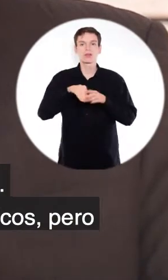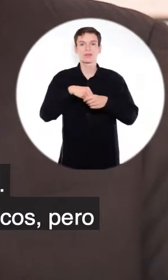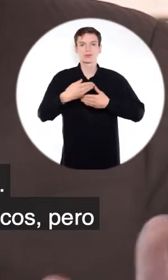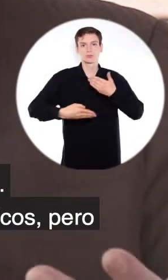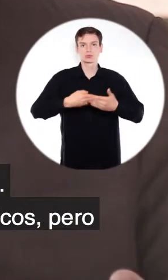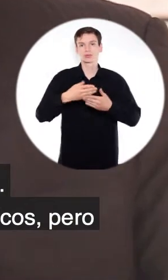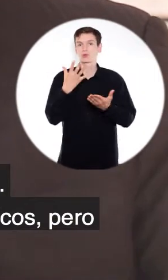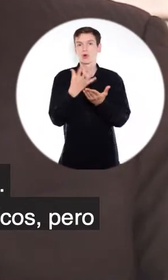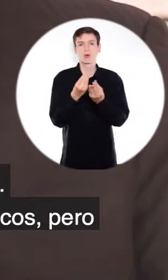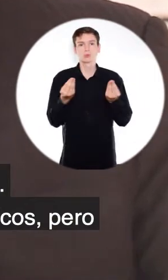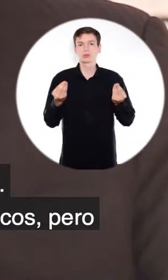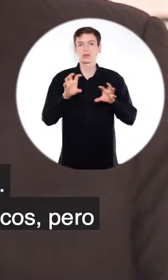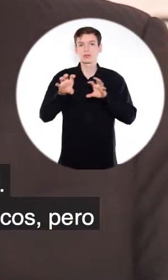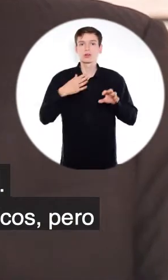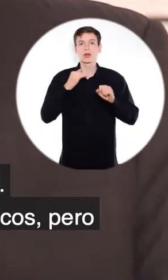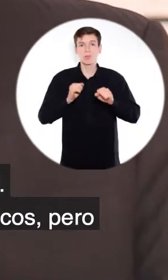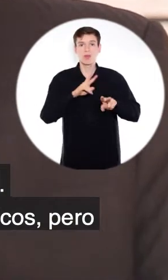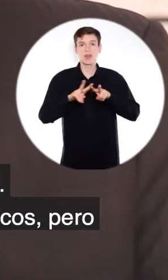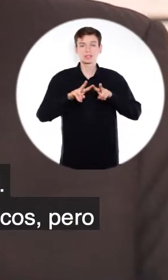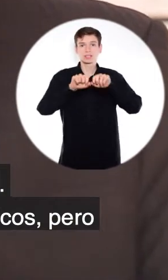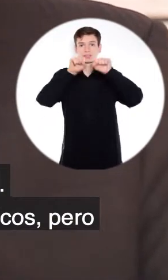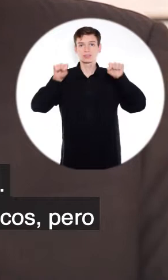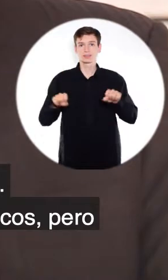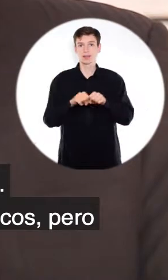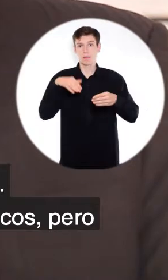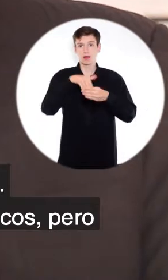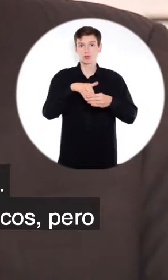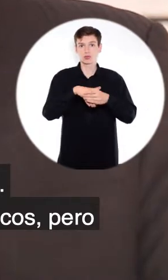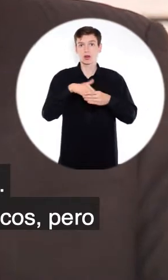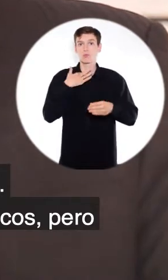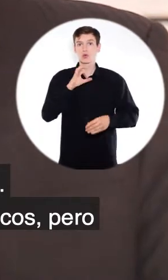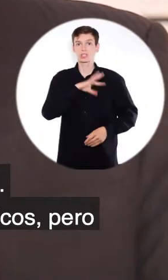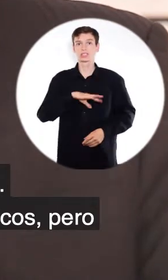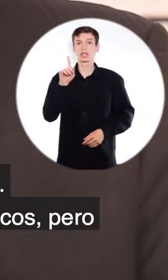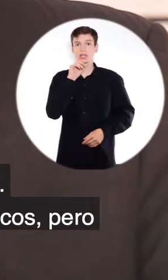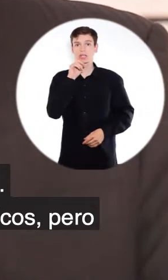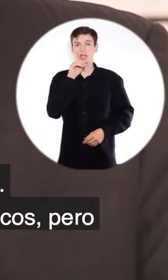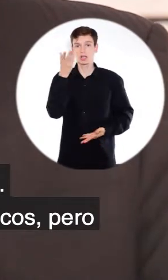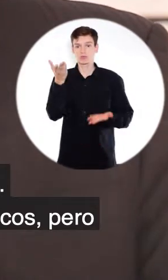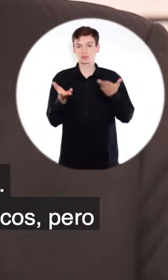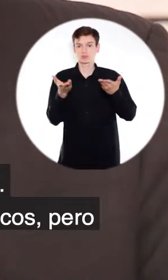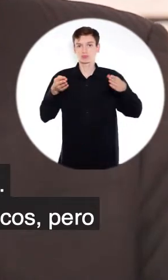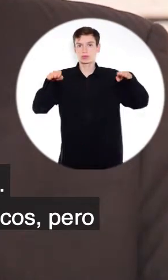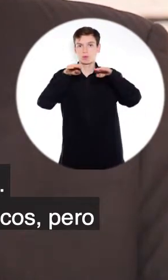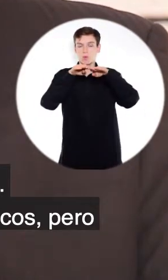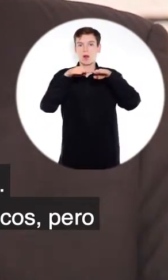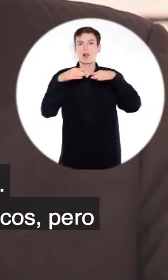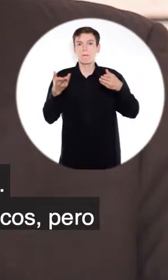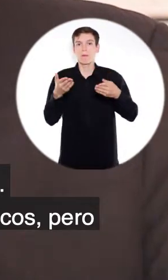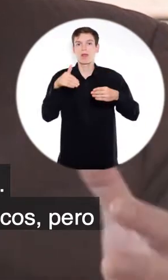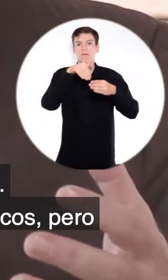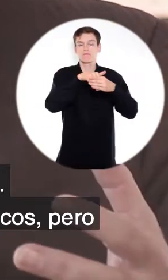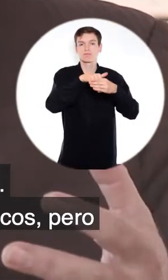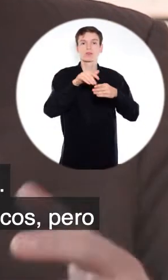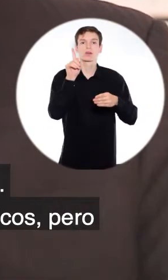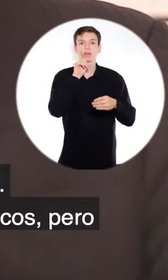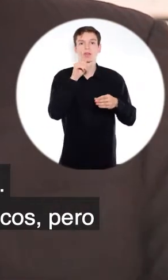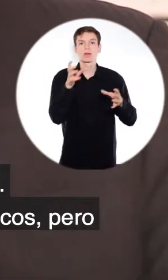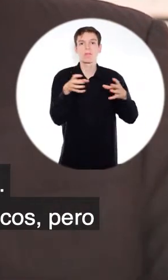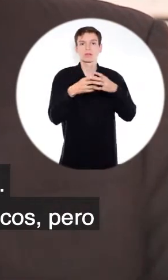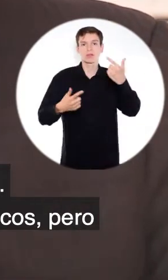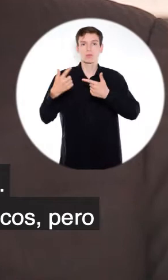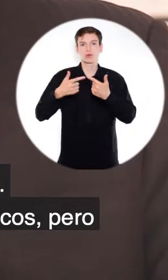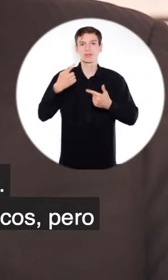electoral system. I know that Chile has a quota in the normal electoral system for political parties, but that might not be enough to guarantee full